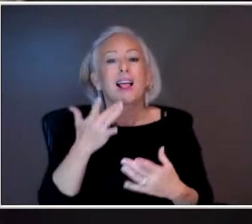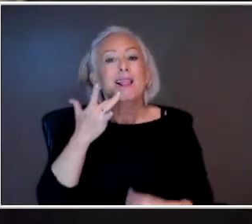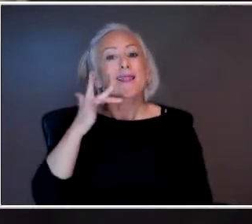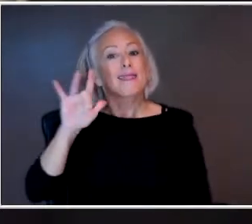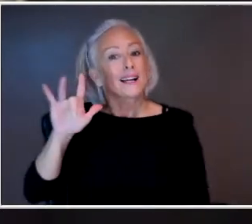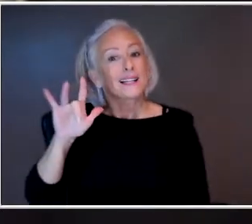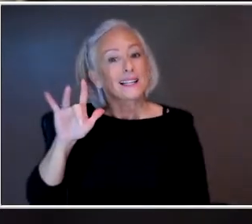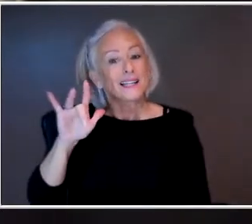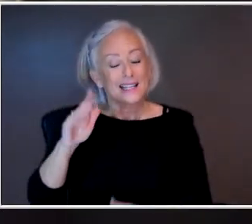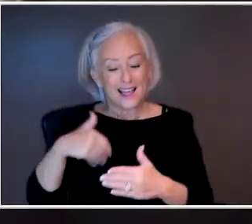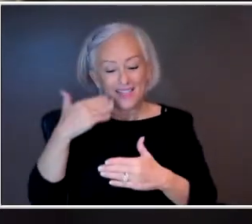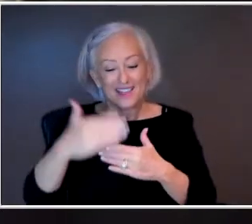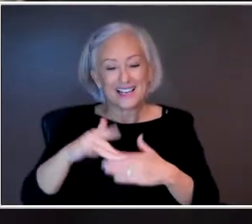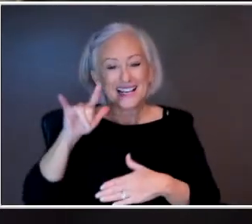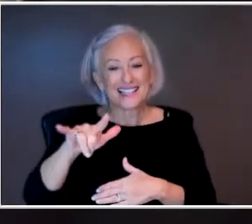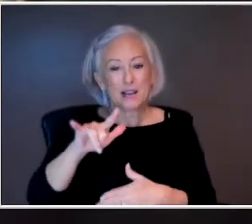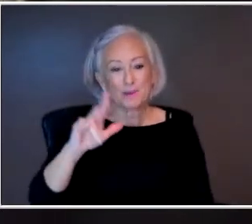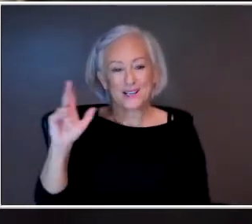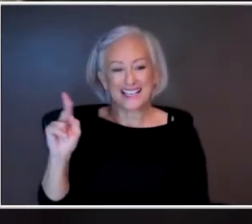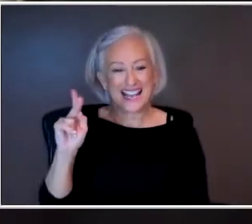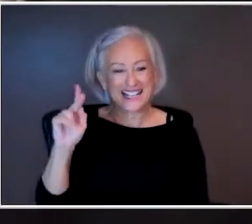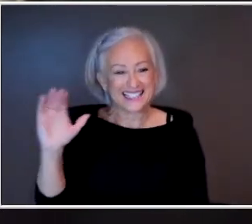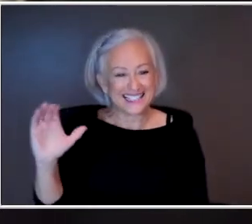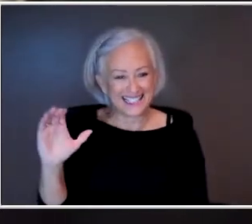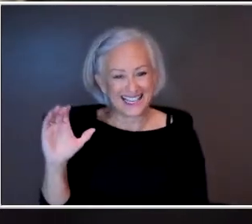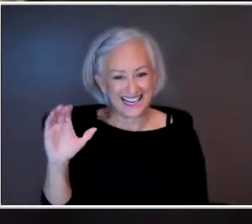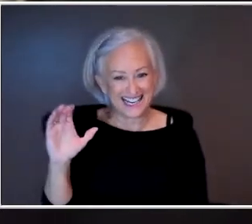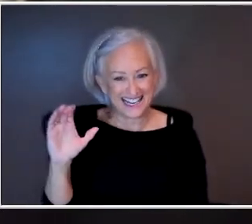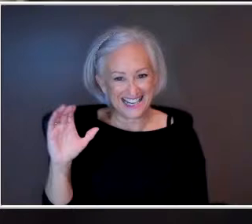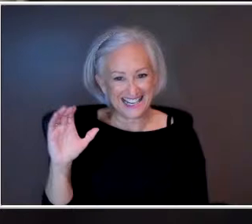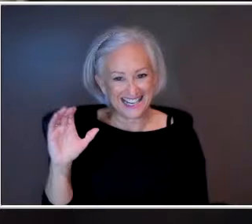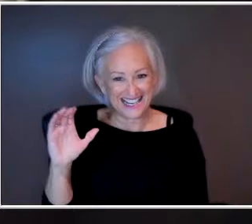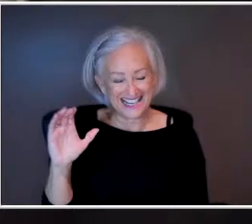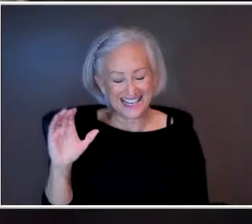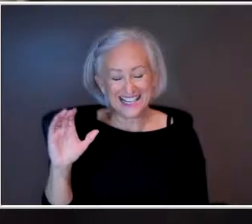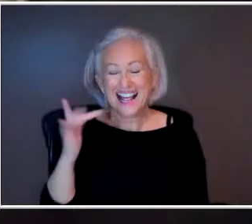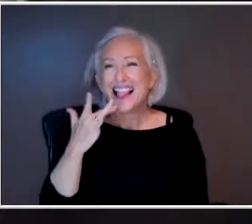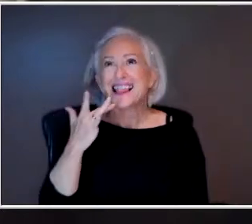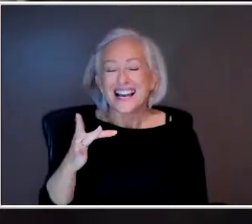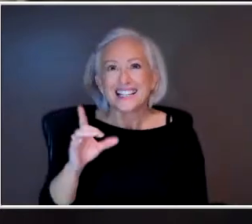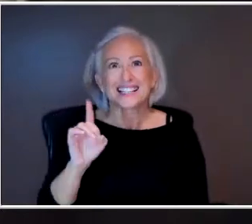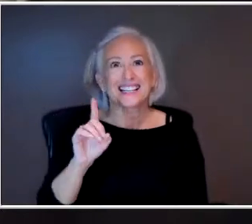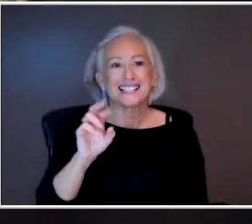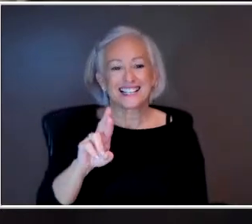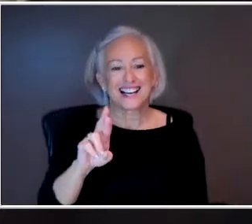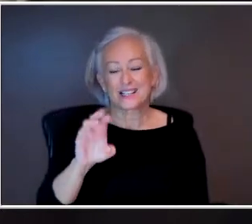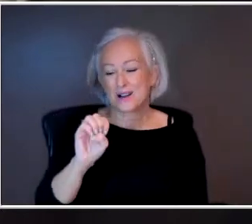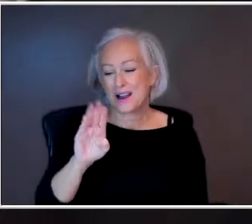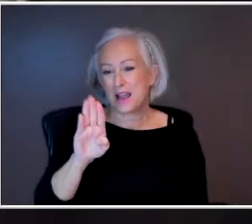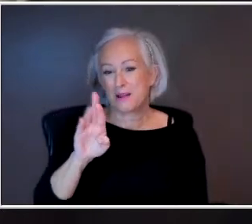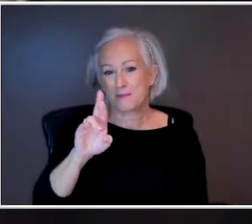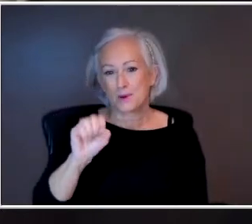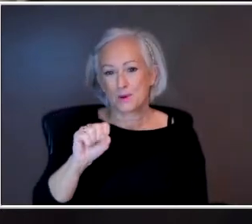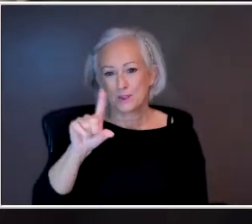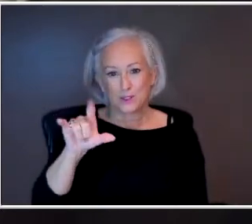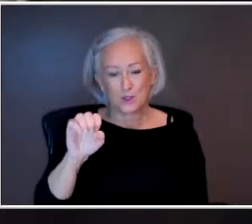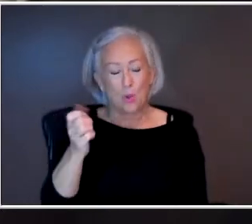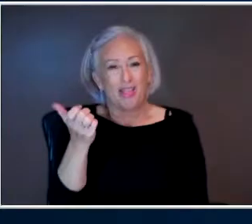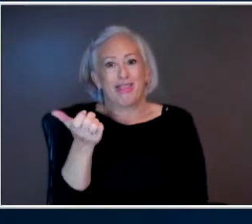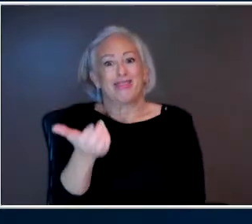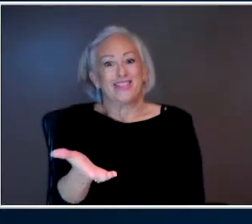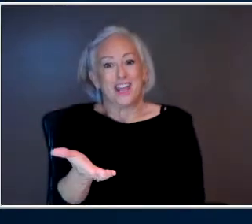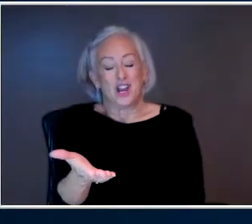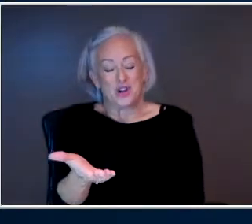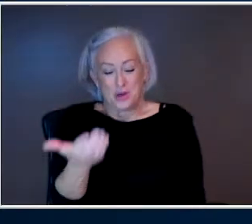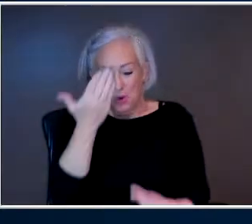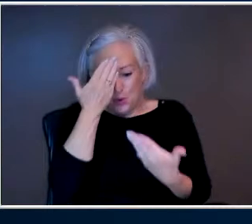next airport was Kansas City, and luckily Dr. Ebersol was there, because we don't know what the results would